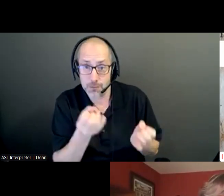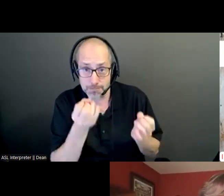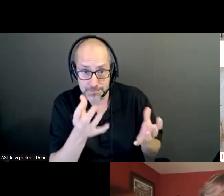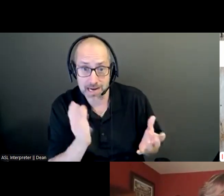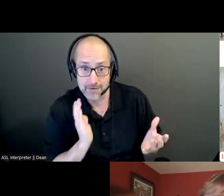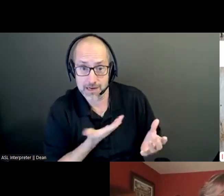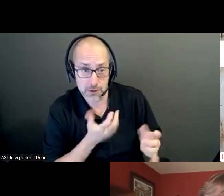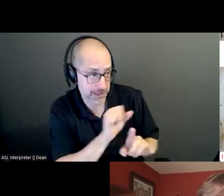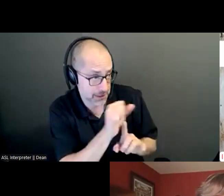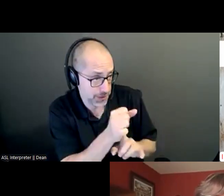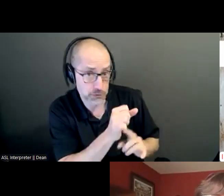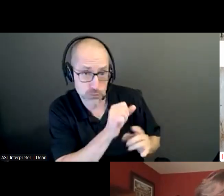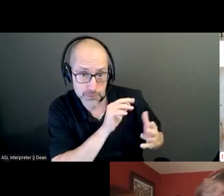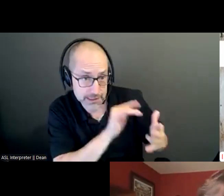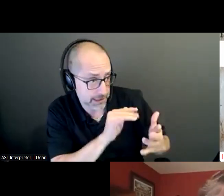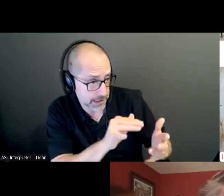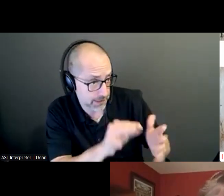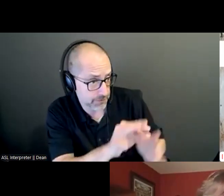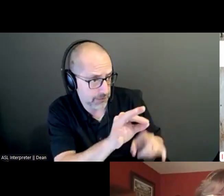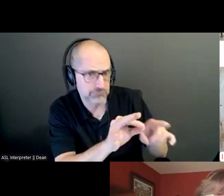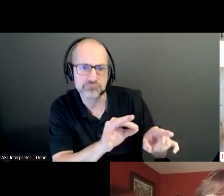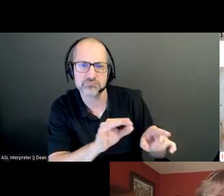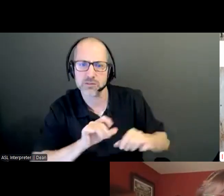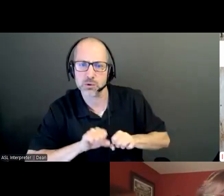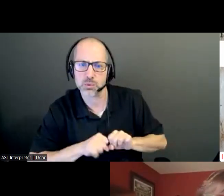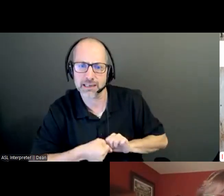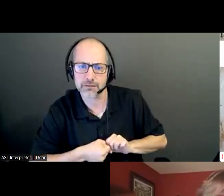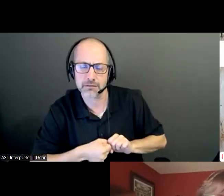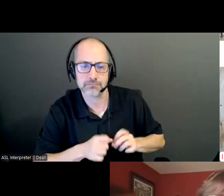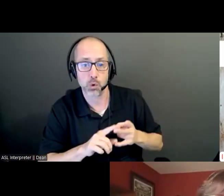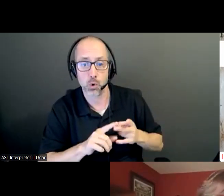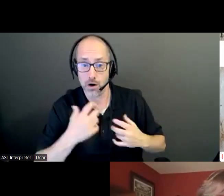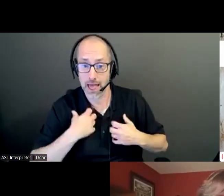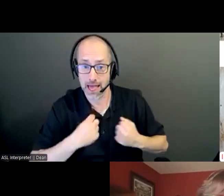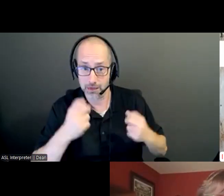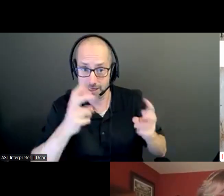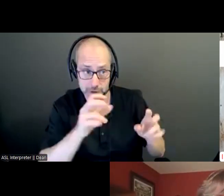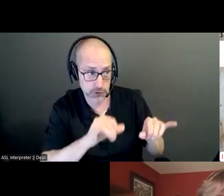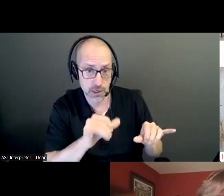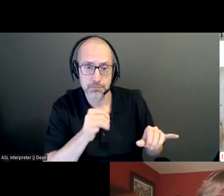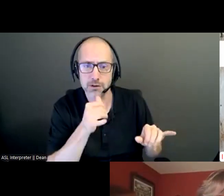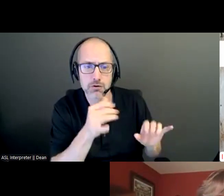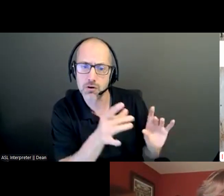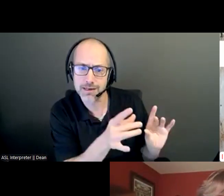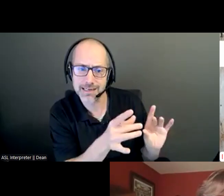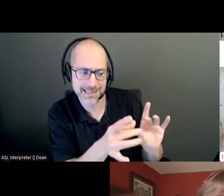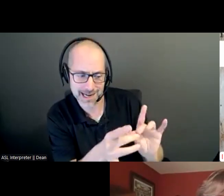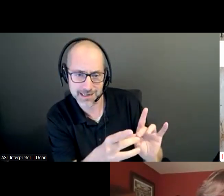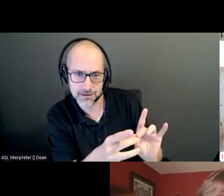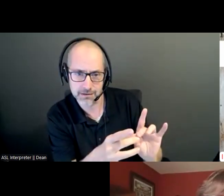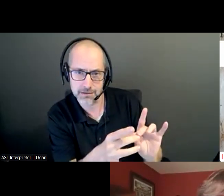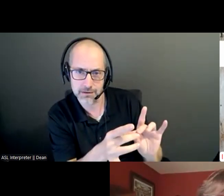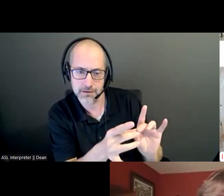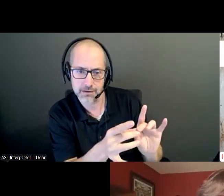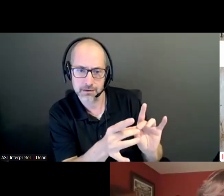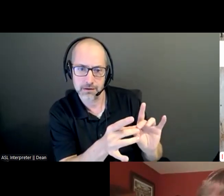in terms of looking at common health issues, but are often not connected and not used in terms of,